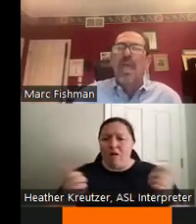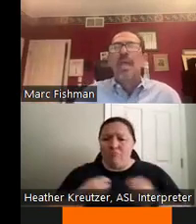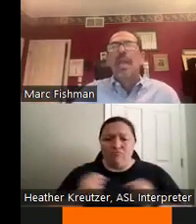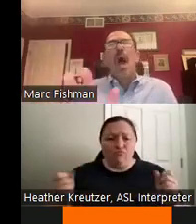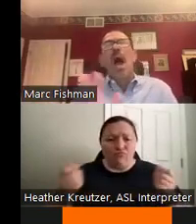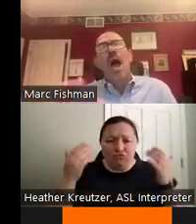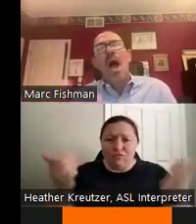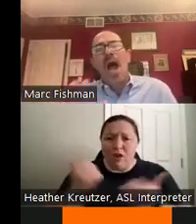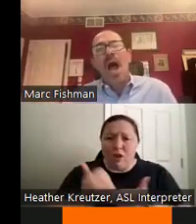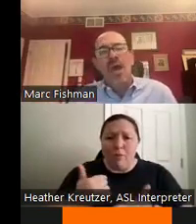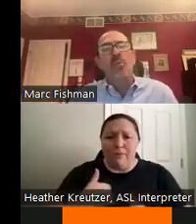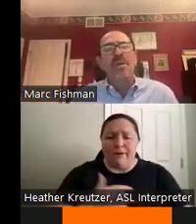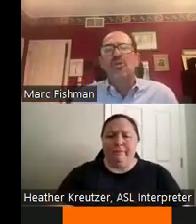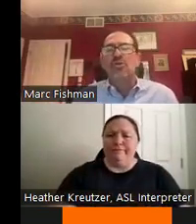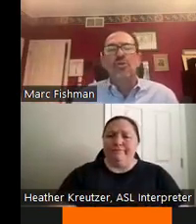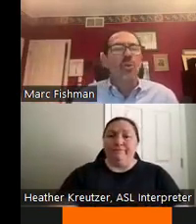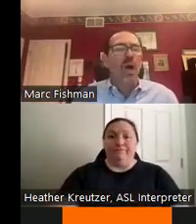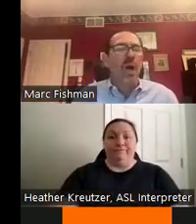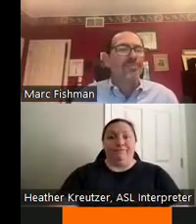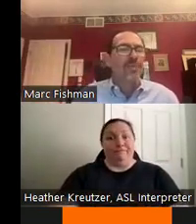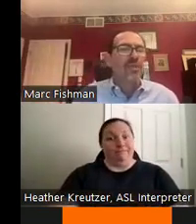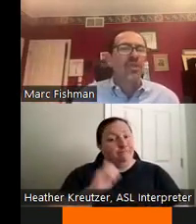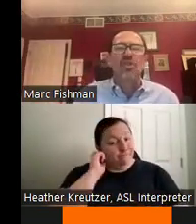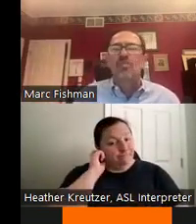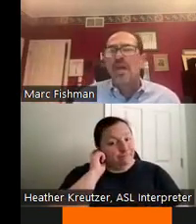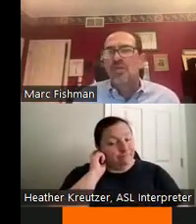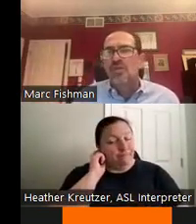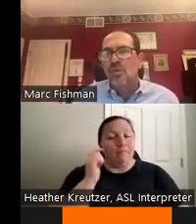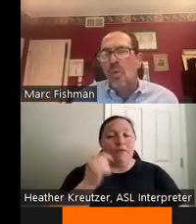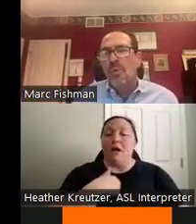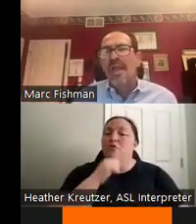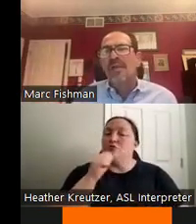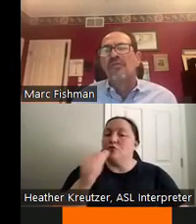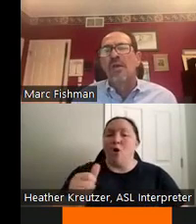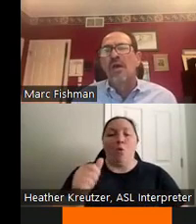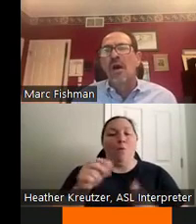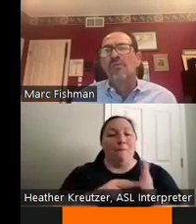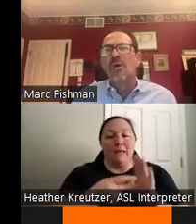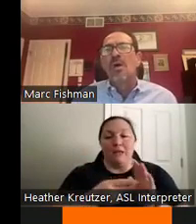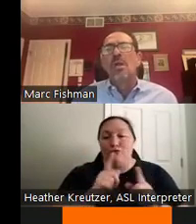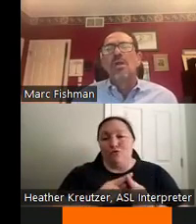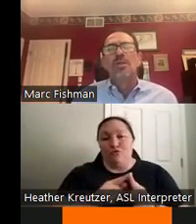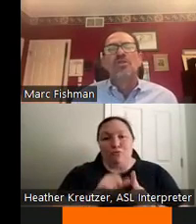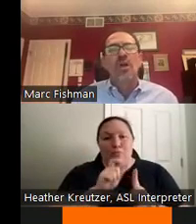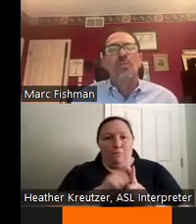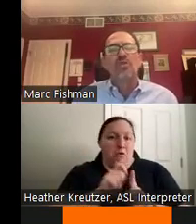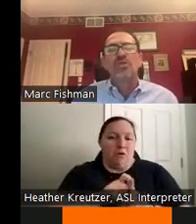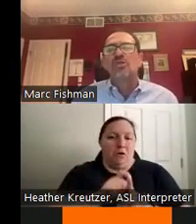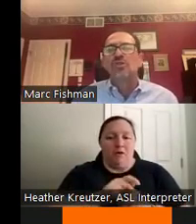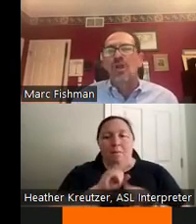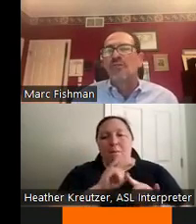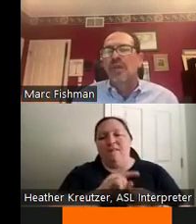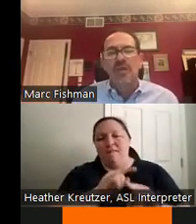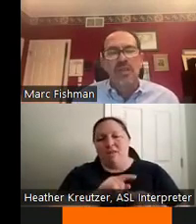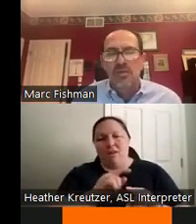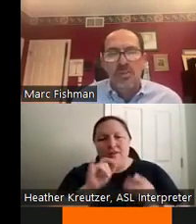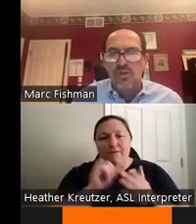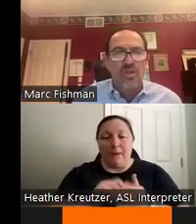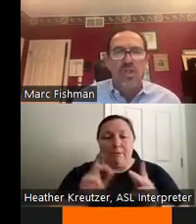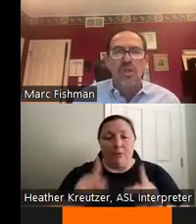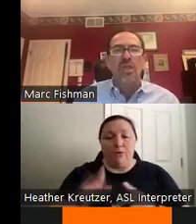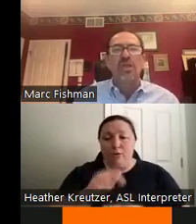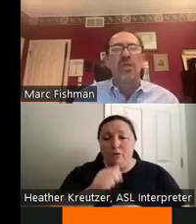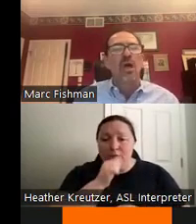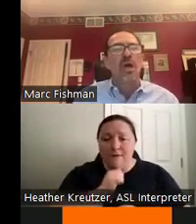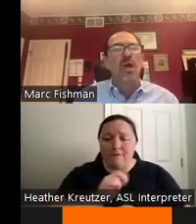going. Now, I don't mean to dismiss or make fun of this young person's suffering. This